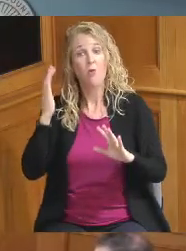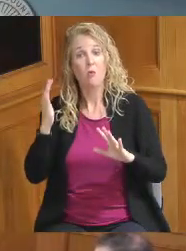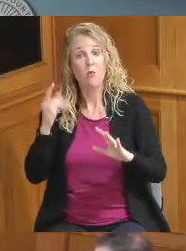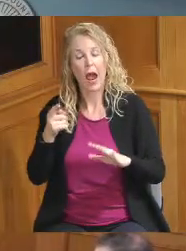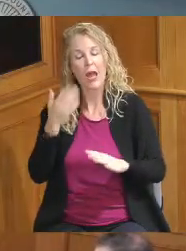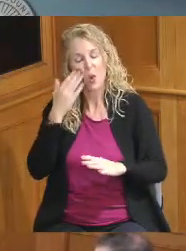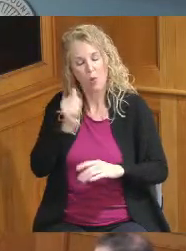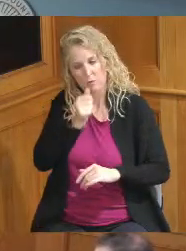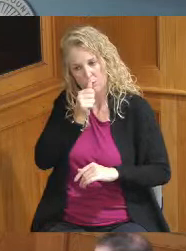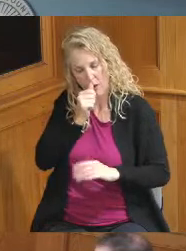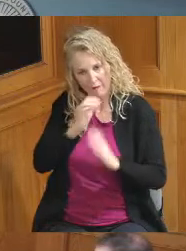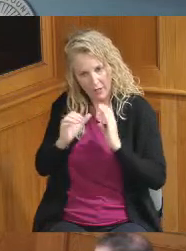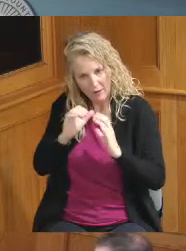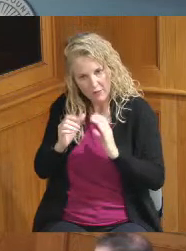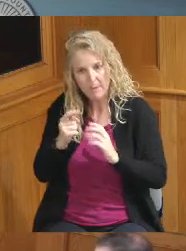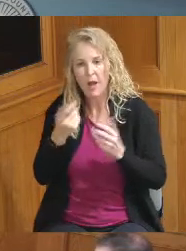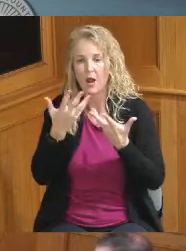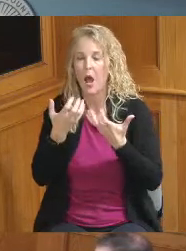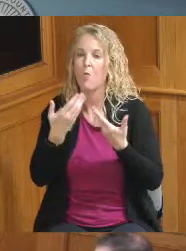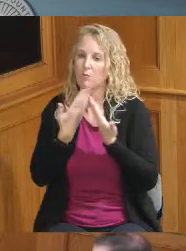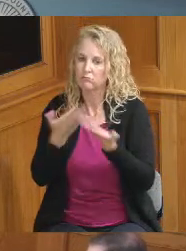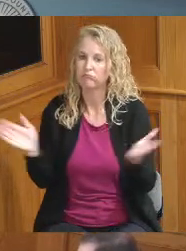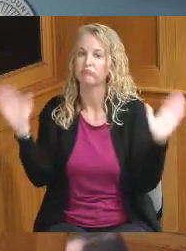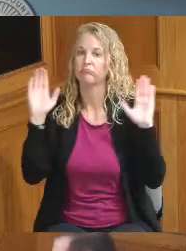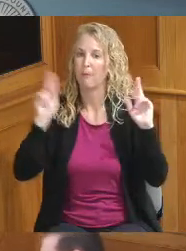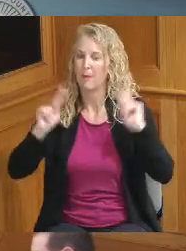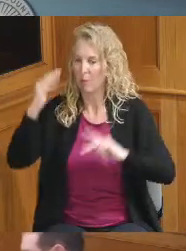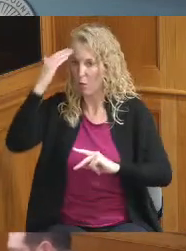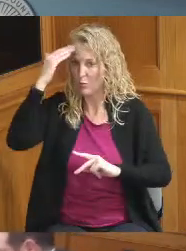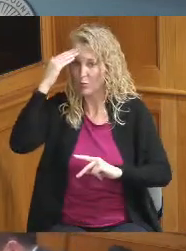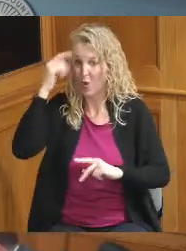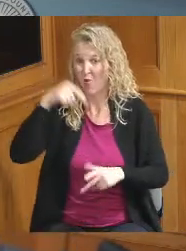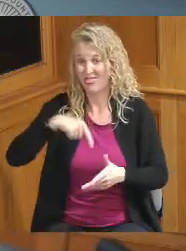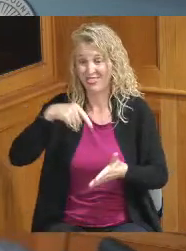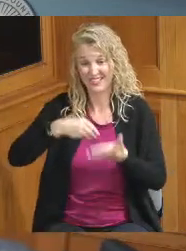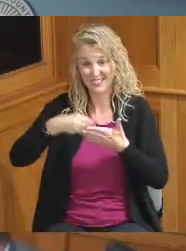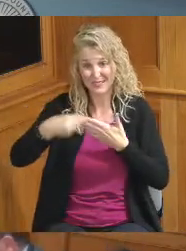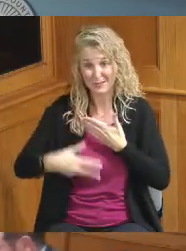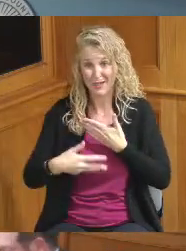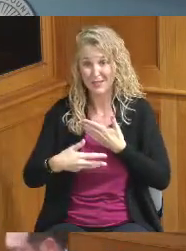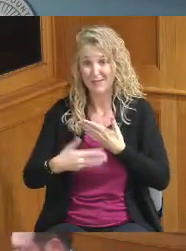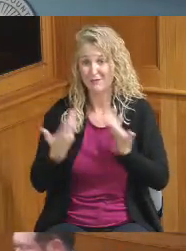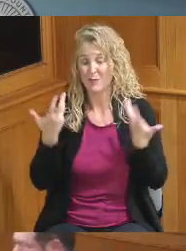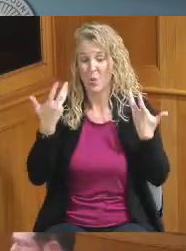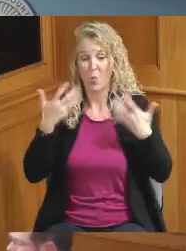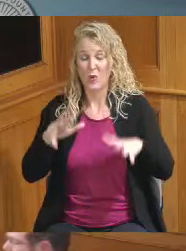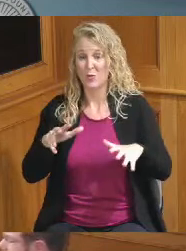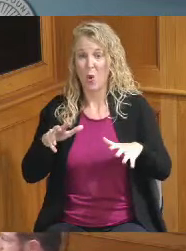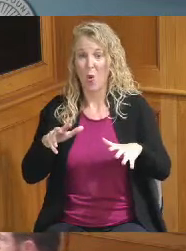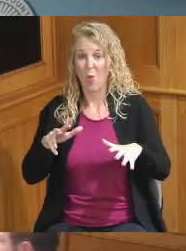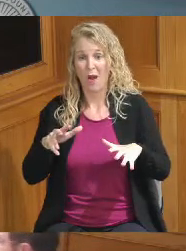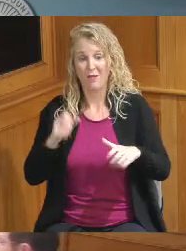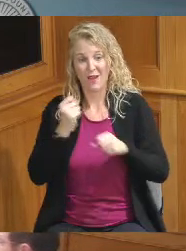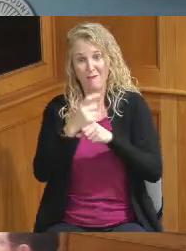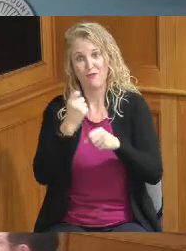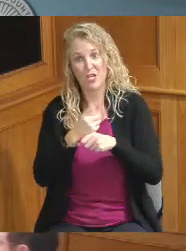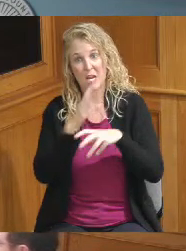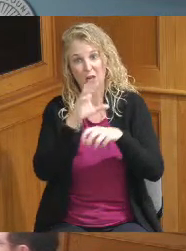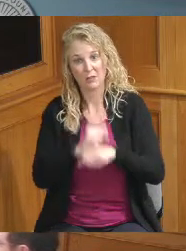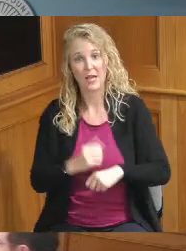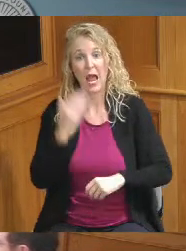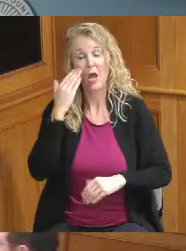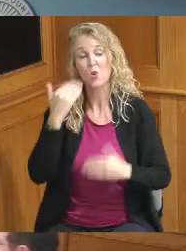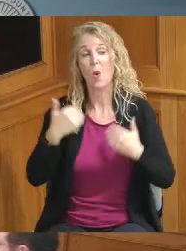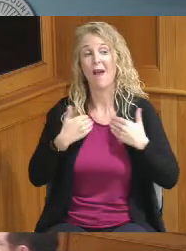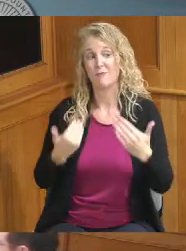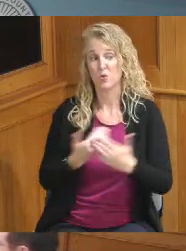privately, but I wanted it because the people are the ones paying. We wanted to make sure they know that we're standing up on that. And they've got some new staff.